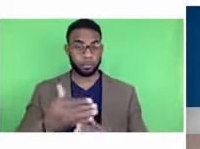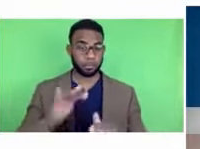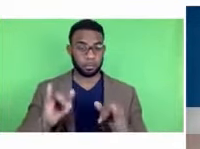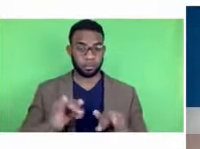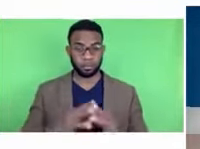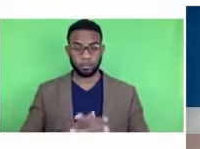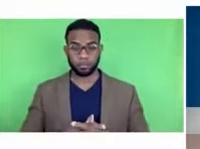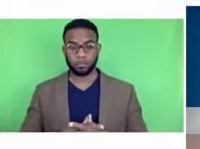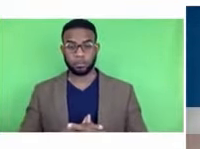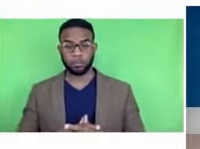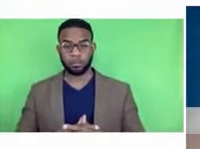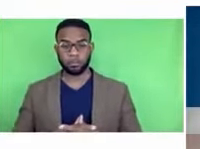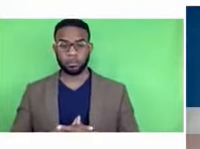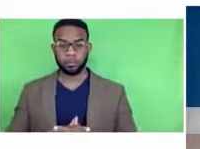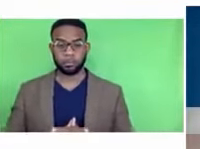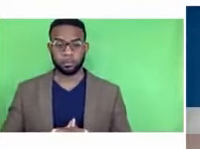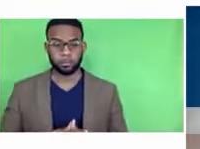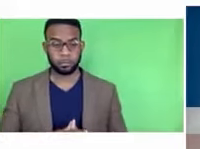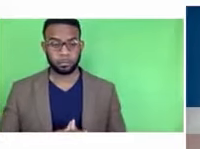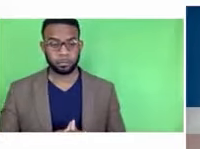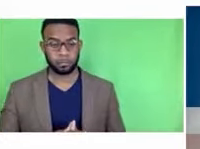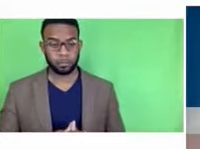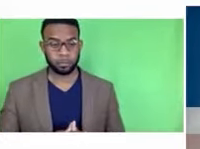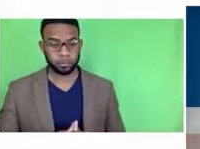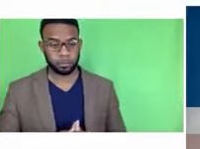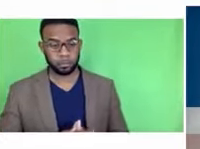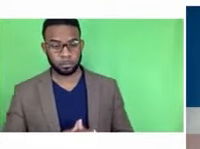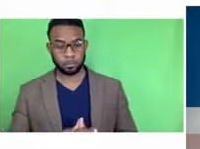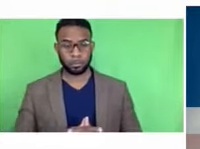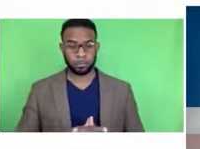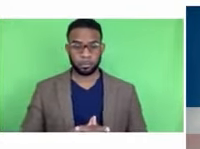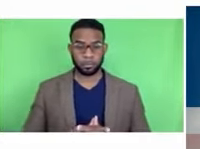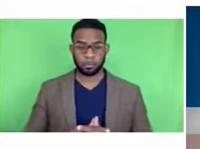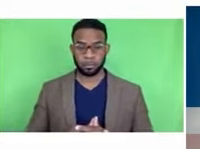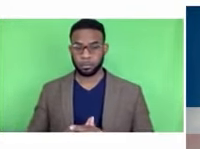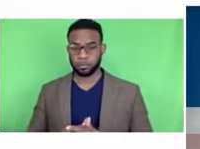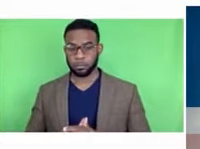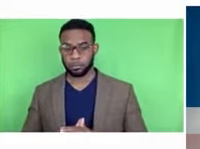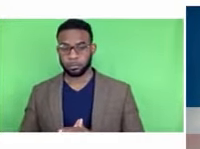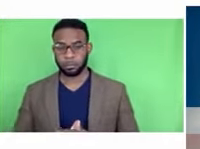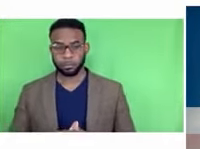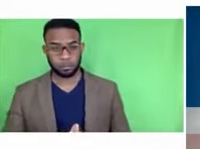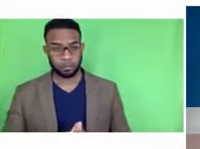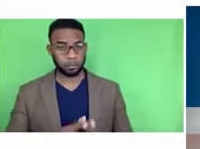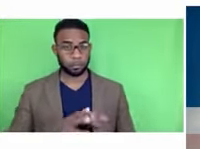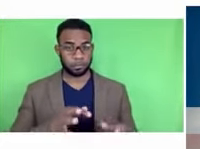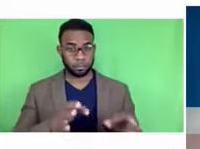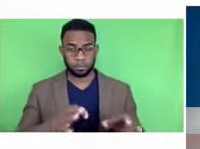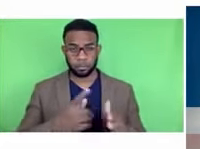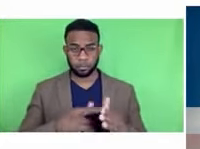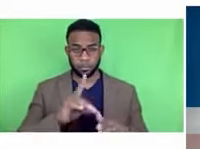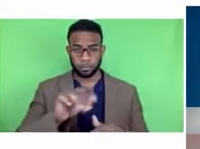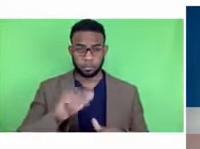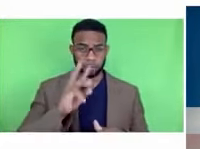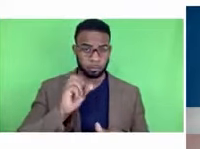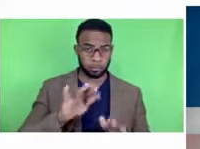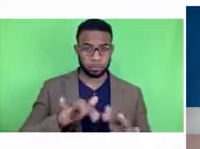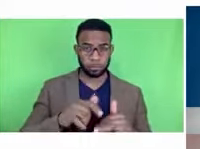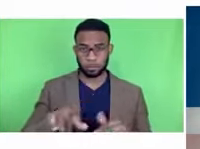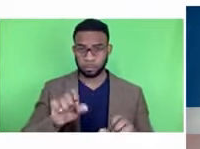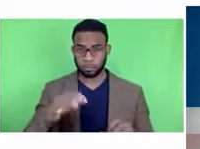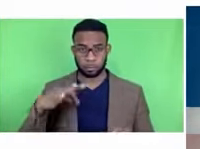if they needed to do that. And so I did help them craft out an email outlining what the disability was and how they could